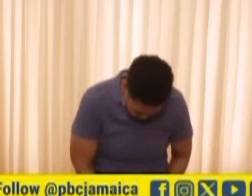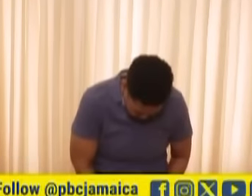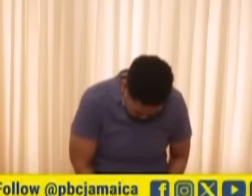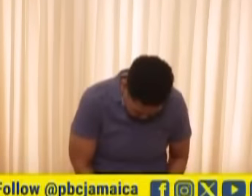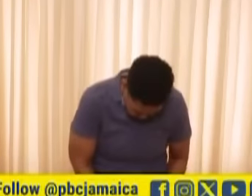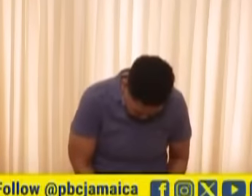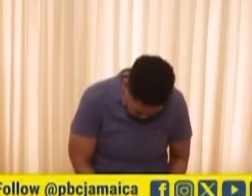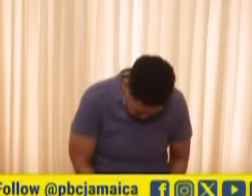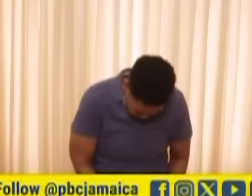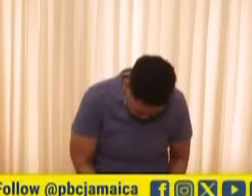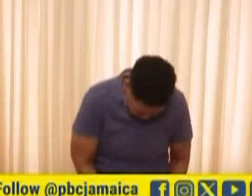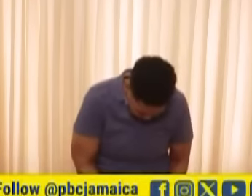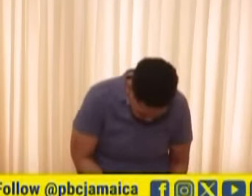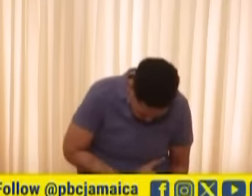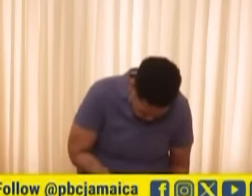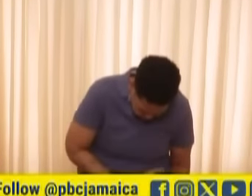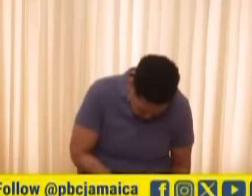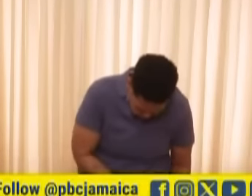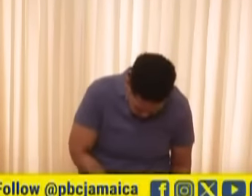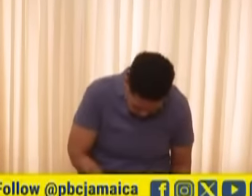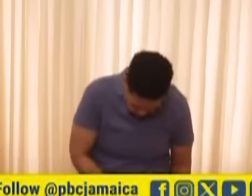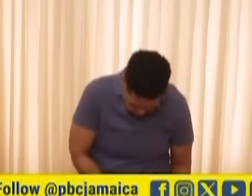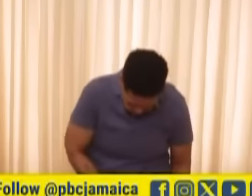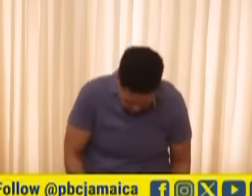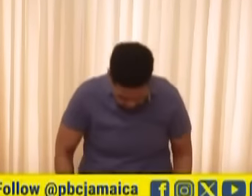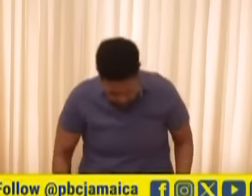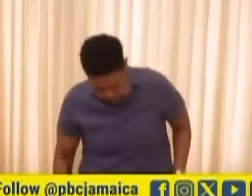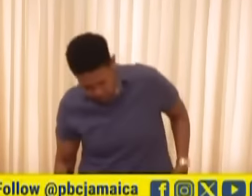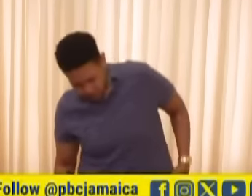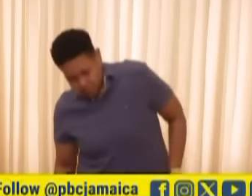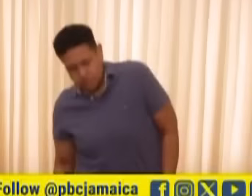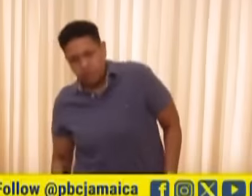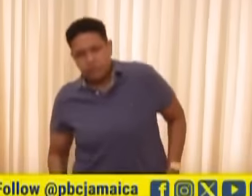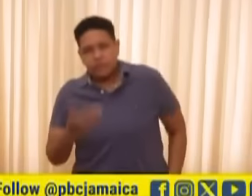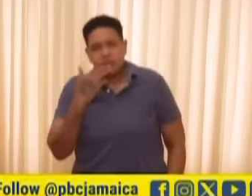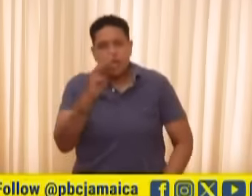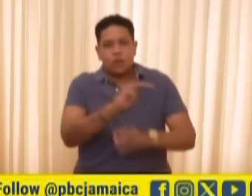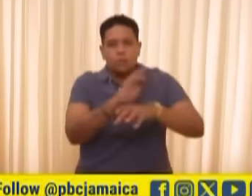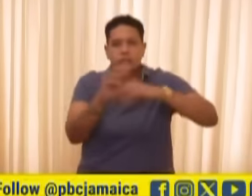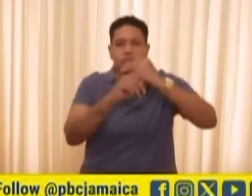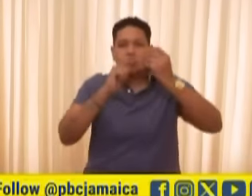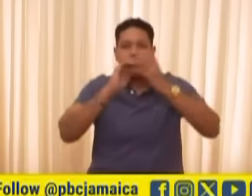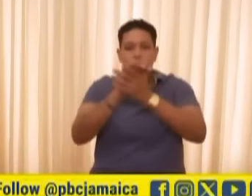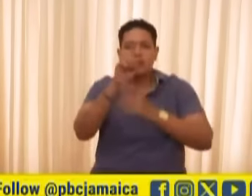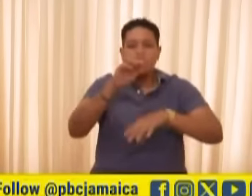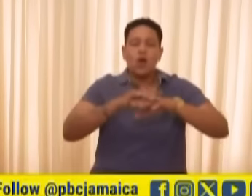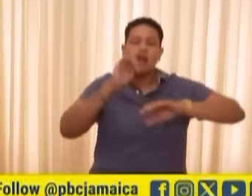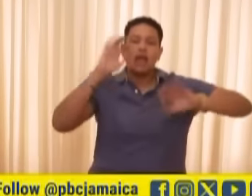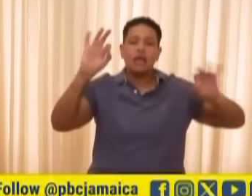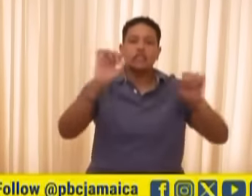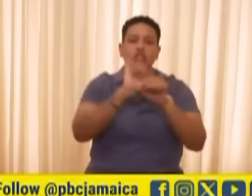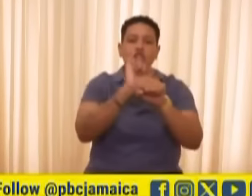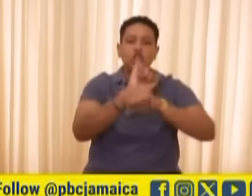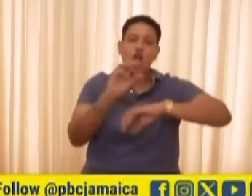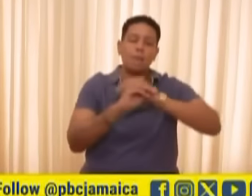Thank you, Minister. First of all, let me commend you on the excellent